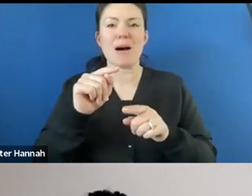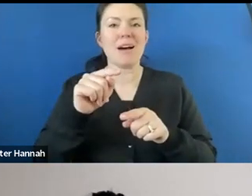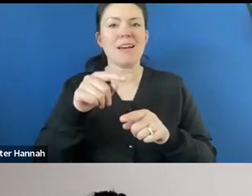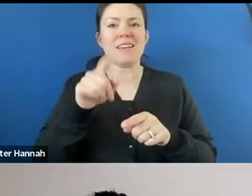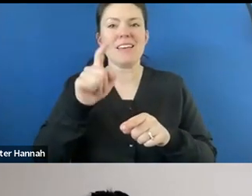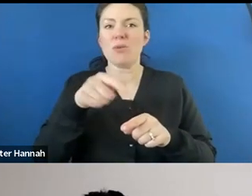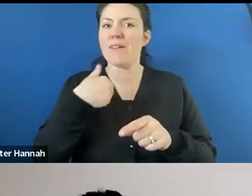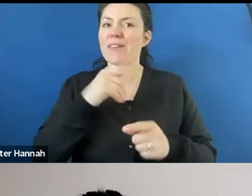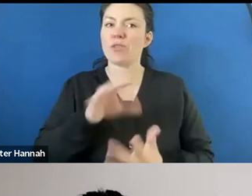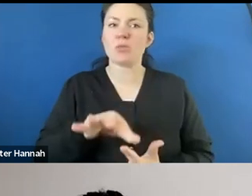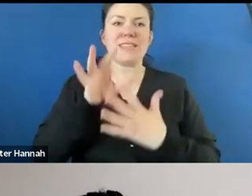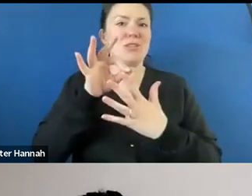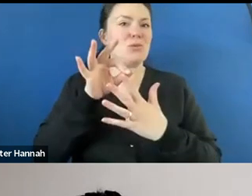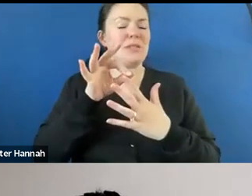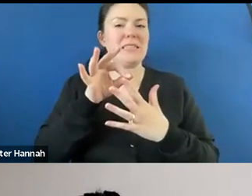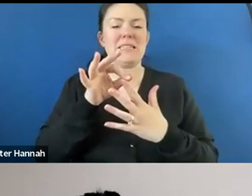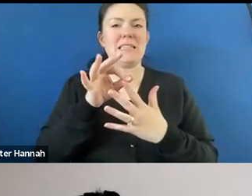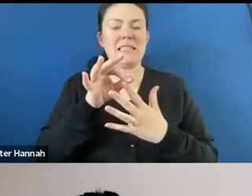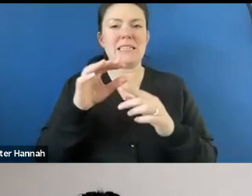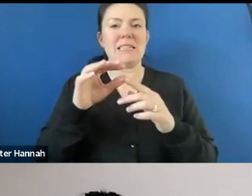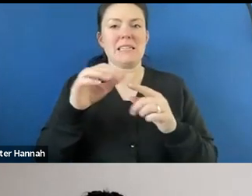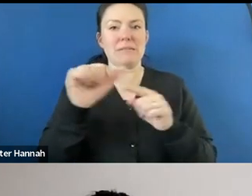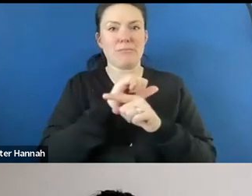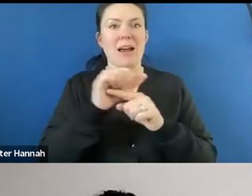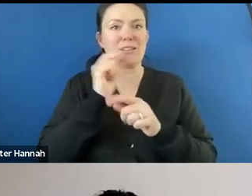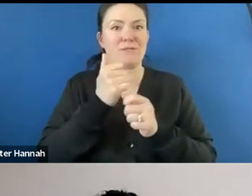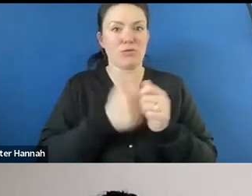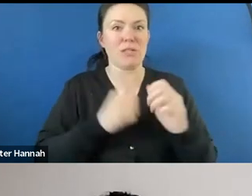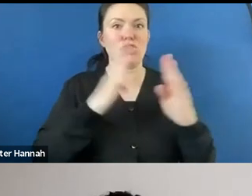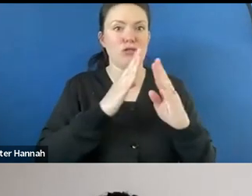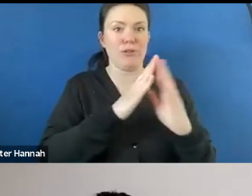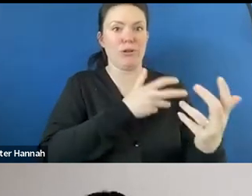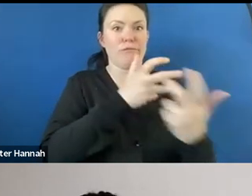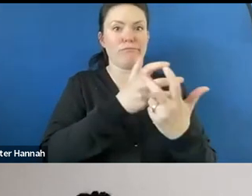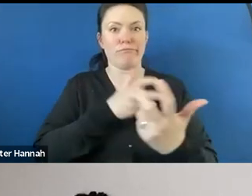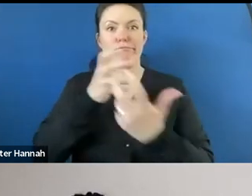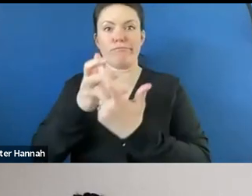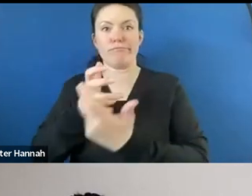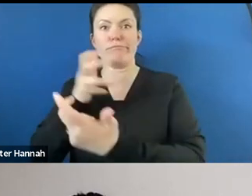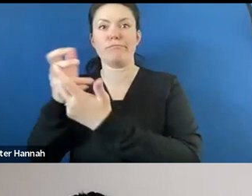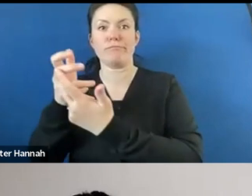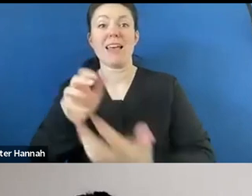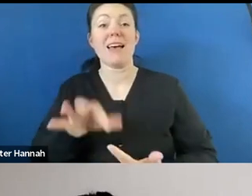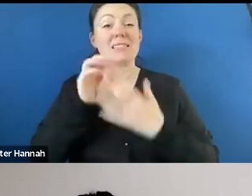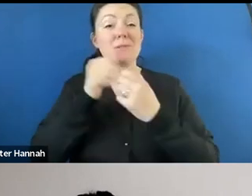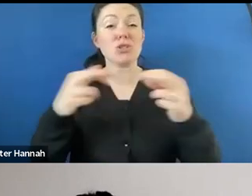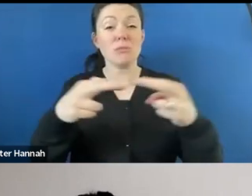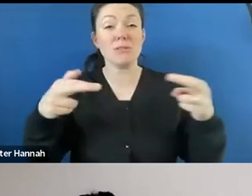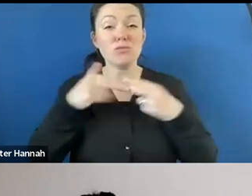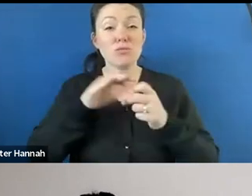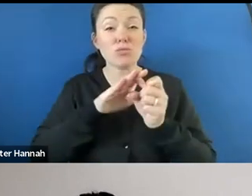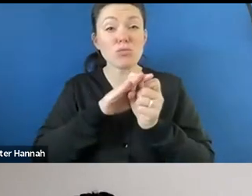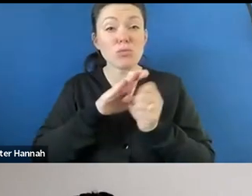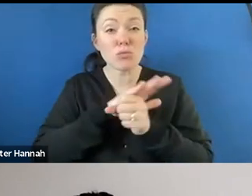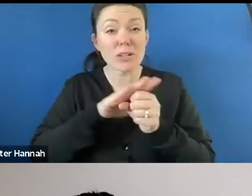really unique to each community, right? And especially if we're thinking about, you know, regional, or how we're kind of like